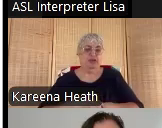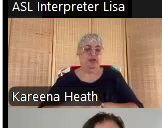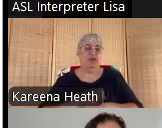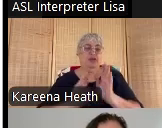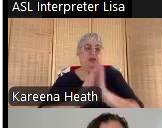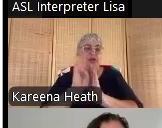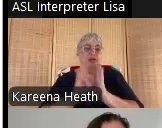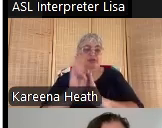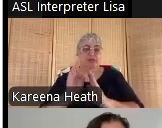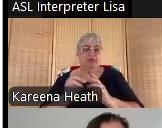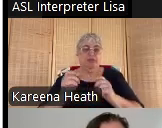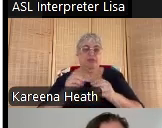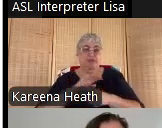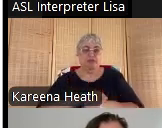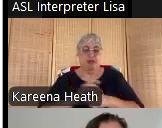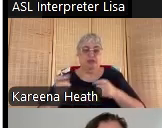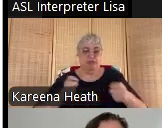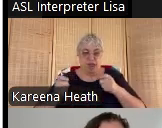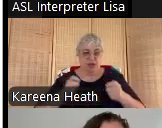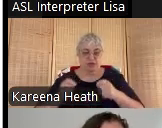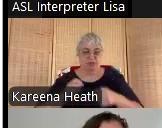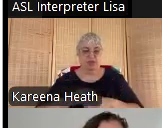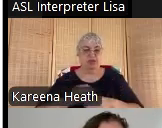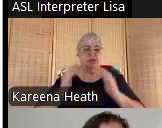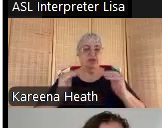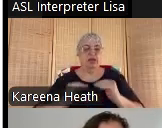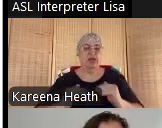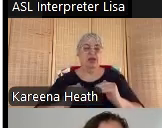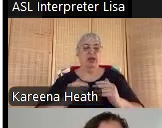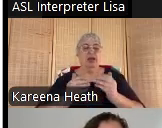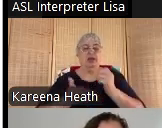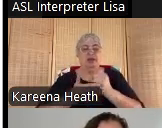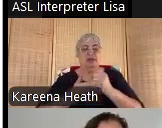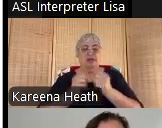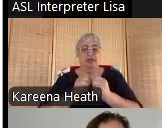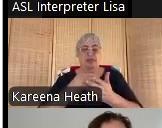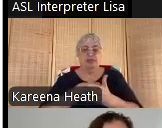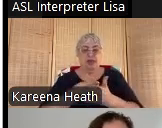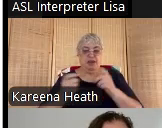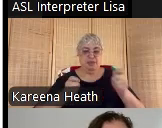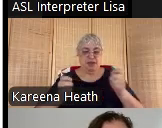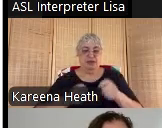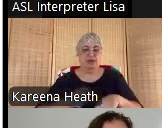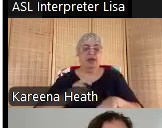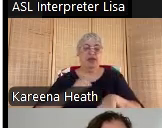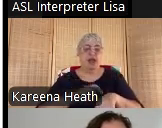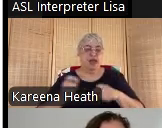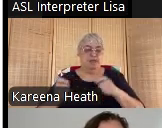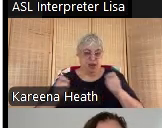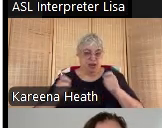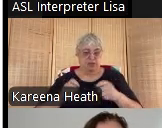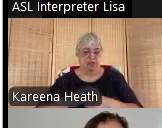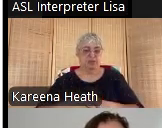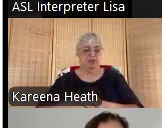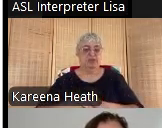of stress management techniques, assistance with money management skills and time management.